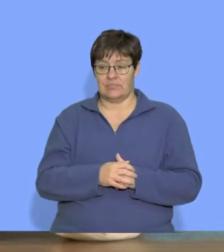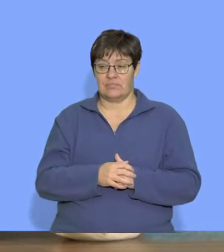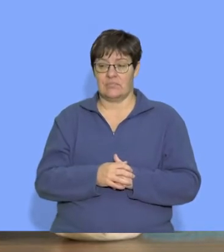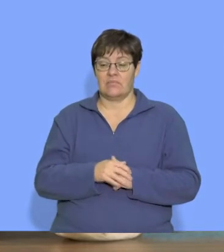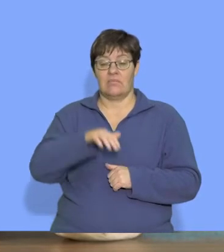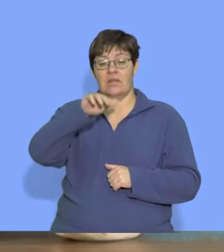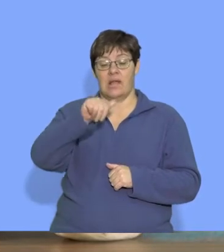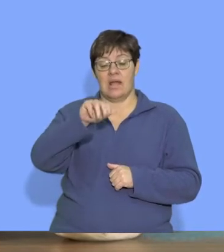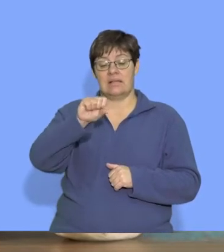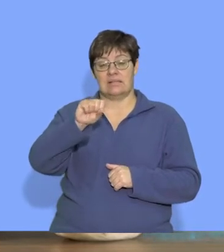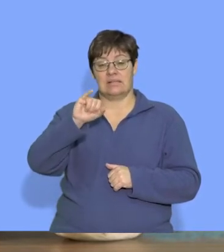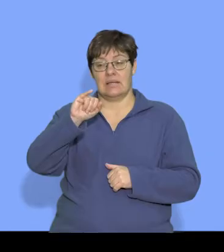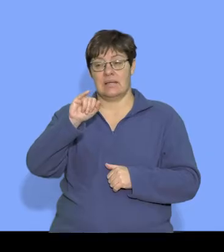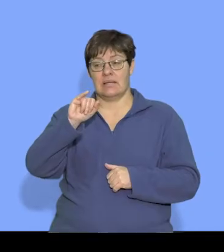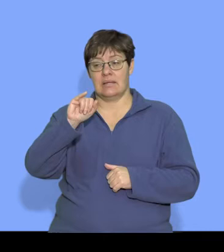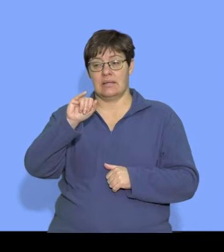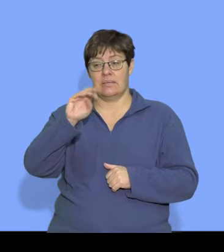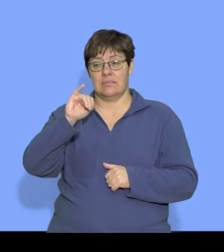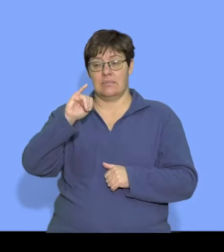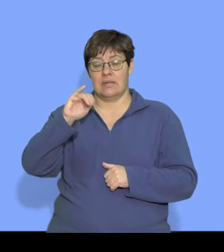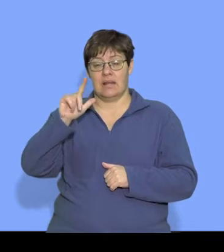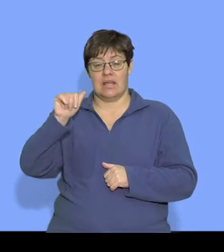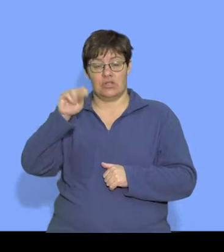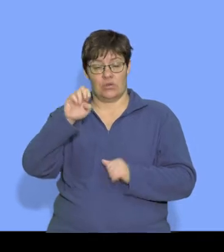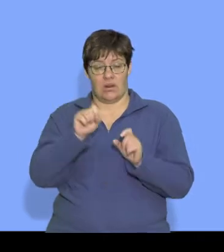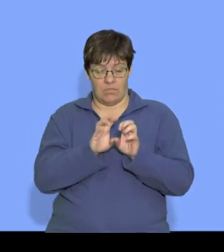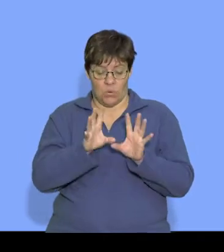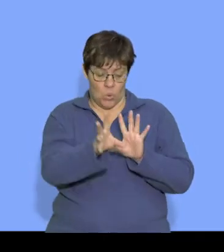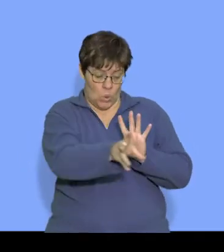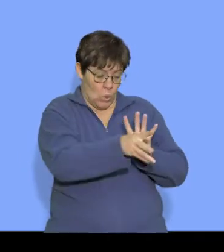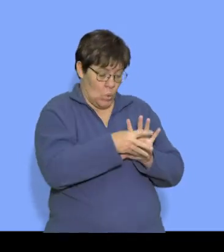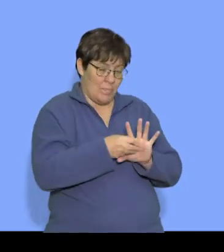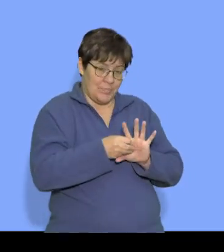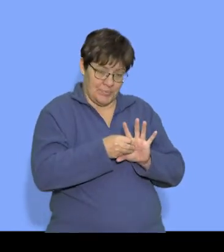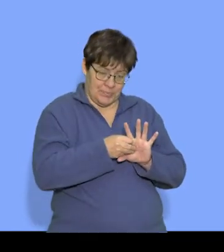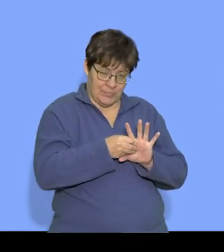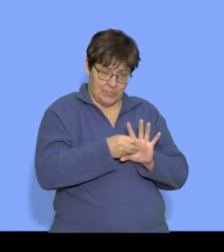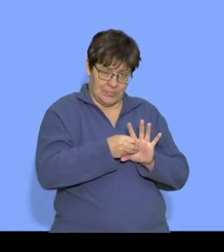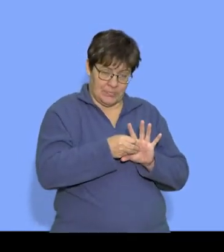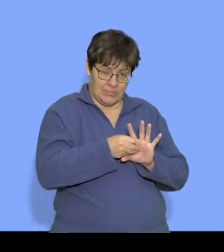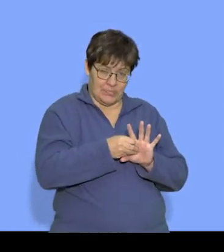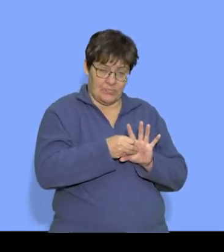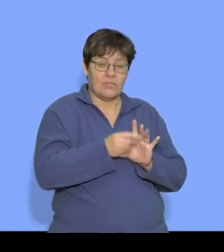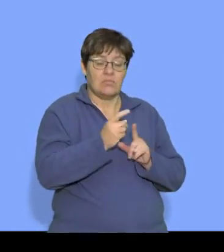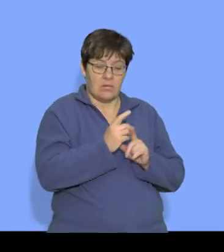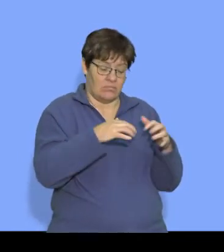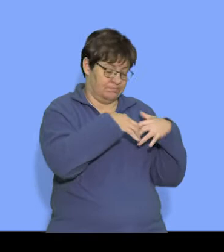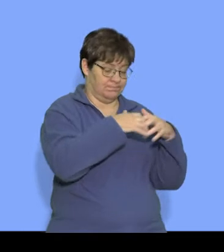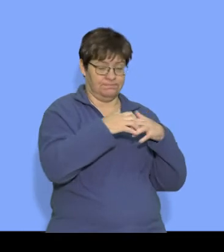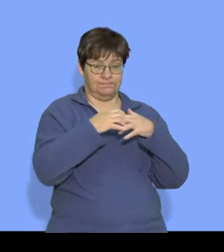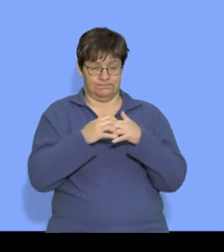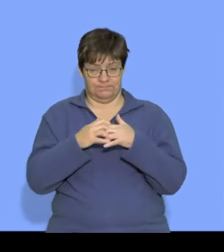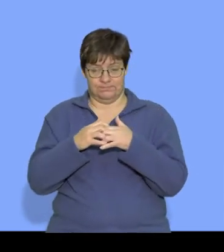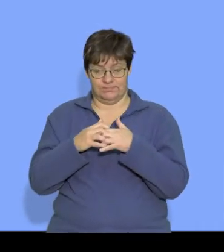might need that. When it gets to specific areas, it is assimilate. The word assimilate means